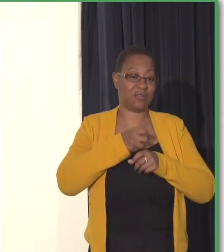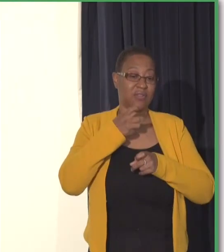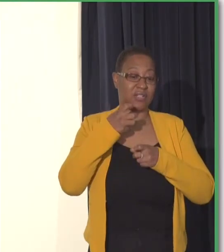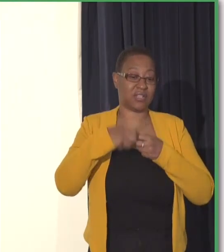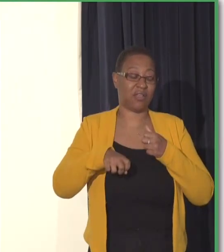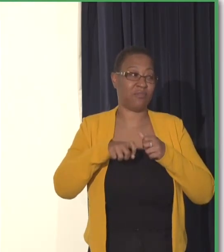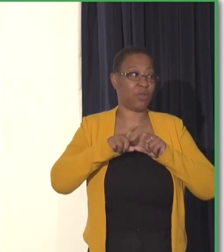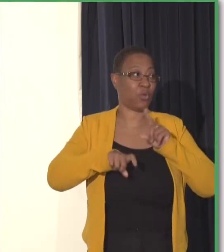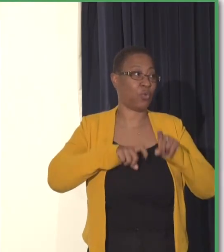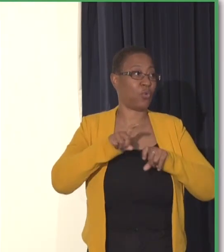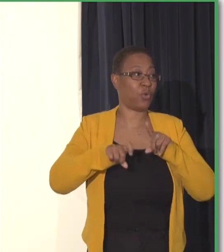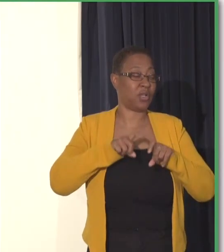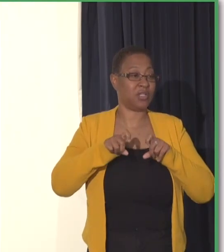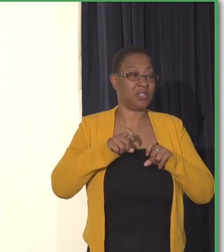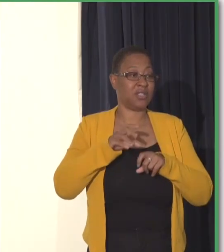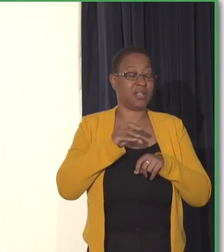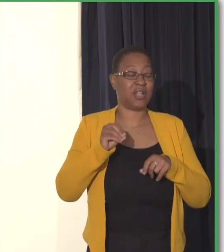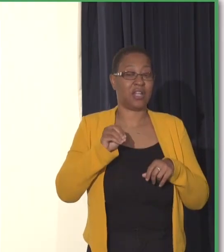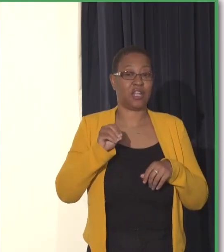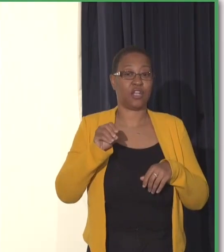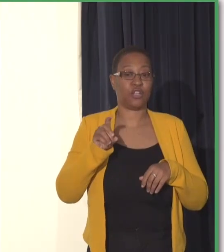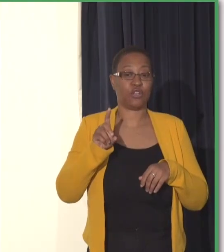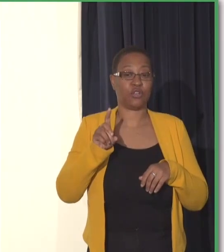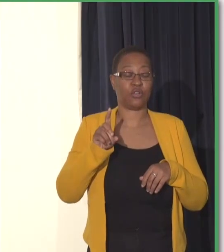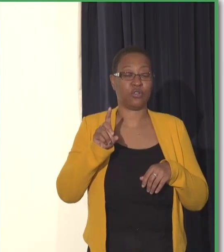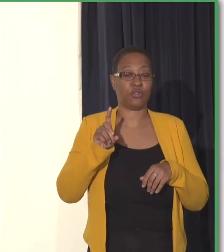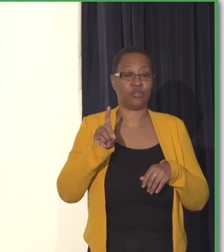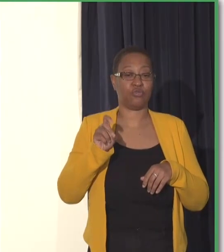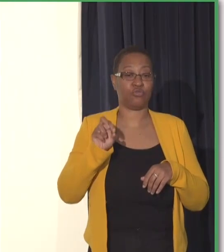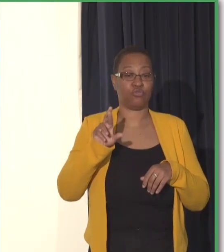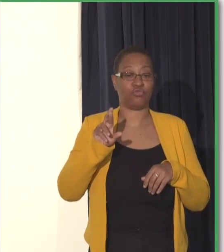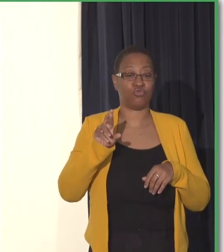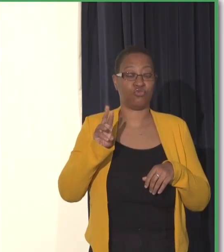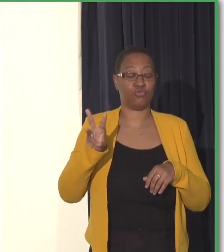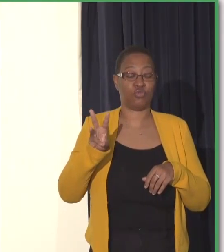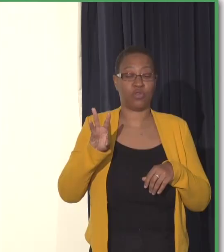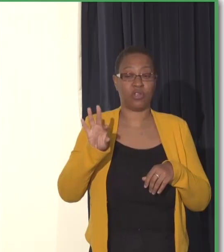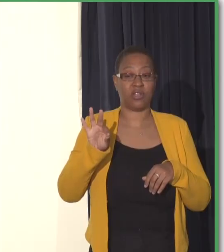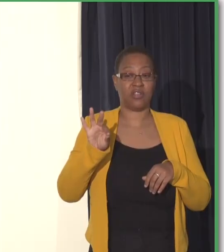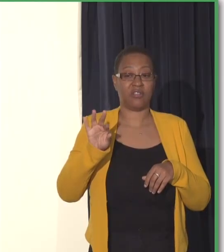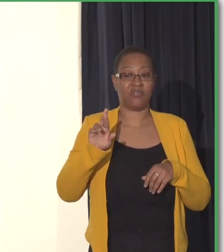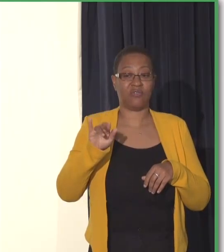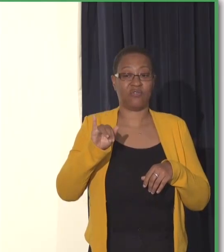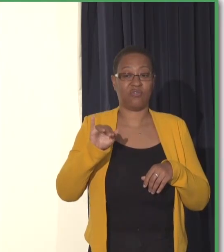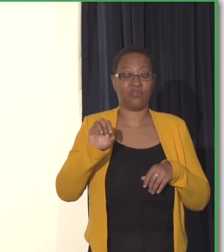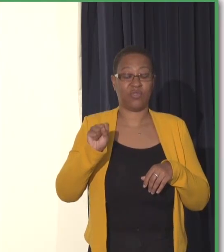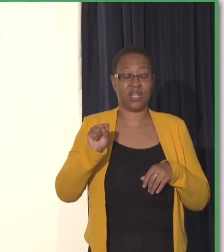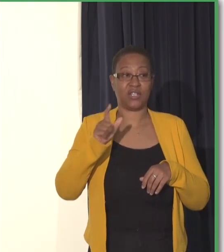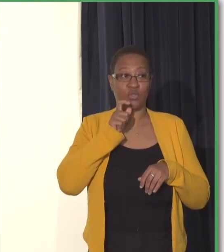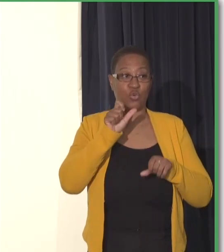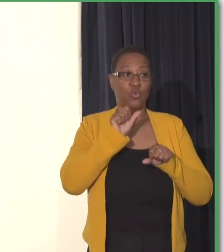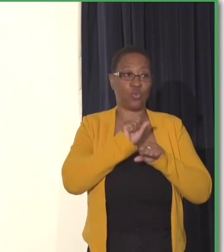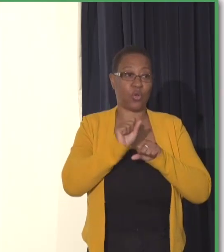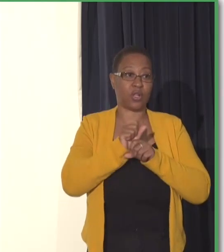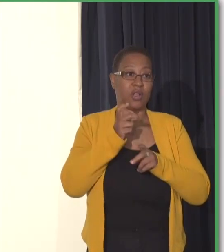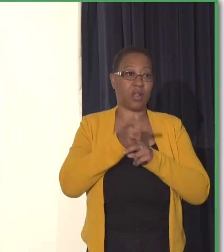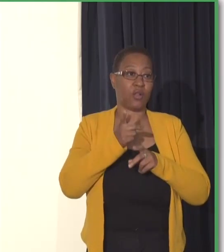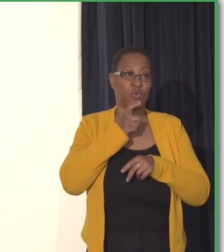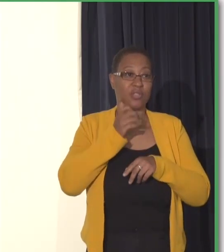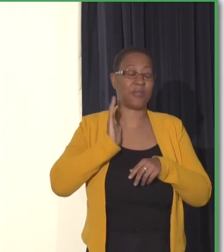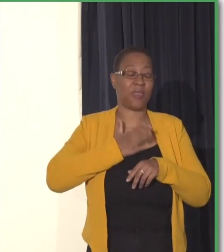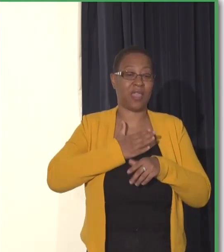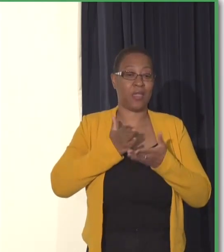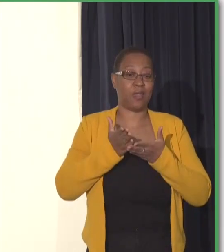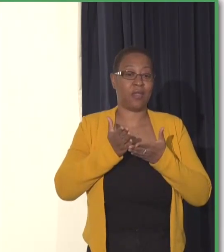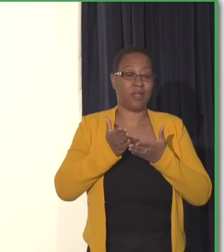questions, and Drew Freeze, who worked tirelessly with us as well, who is our budget guy. It was a back and forth on